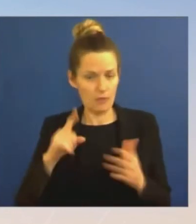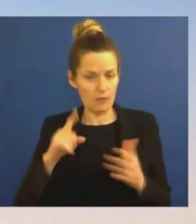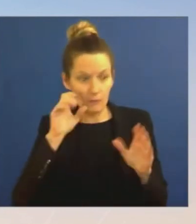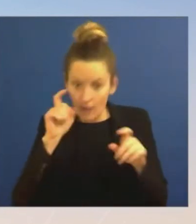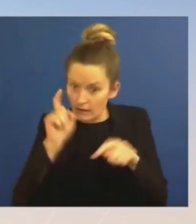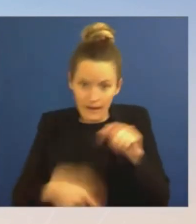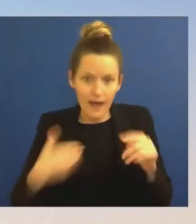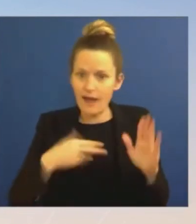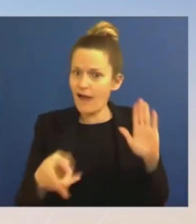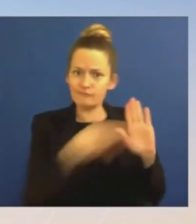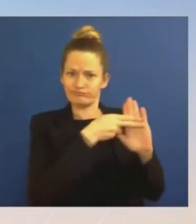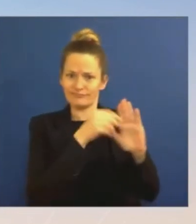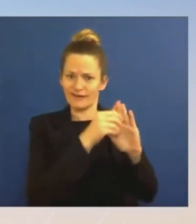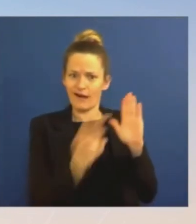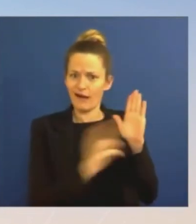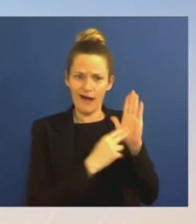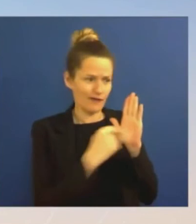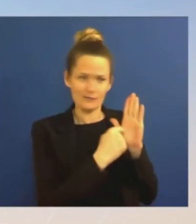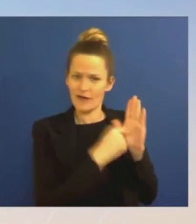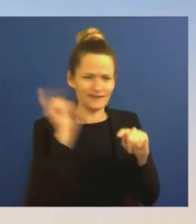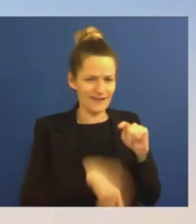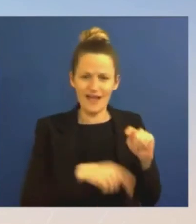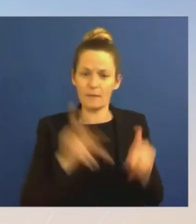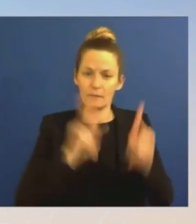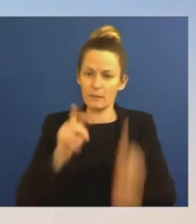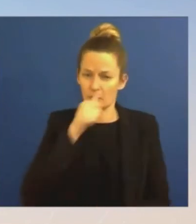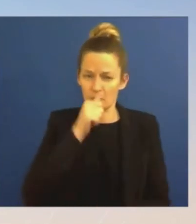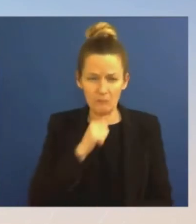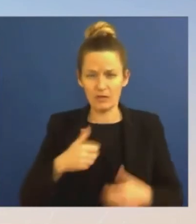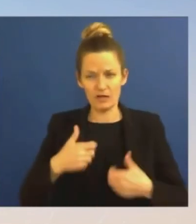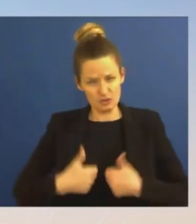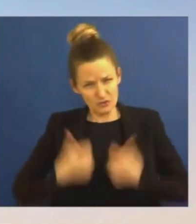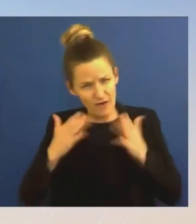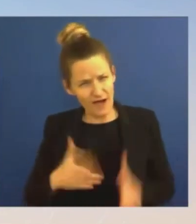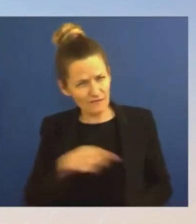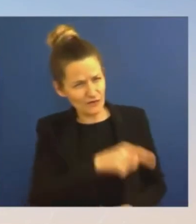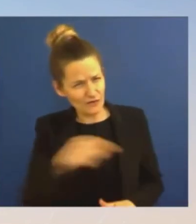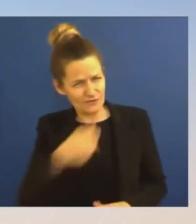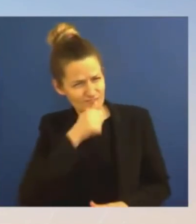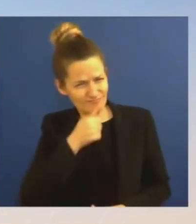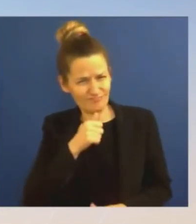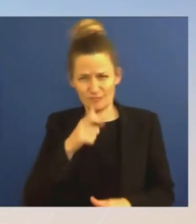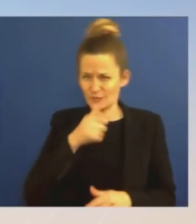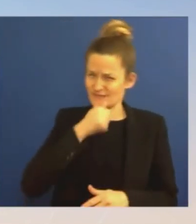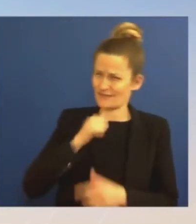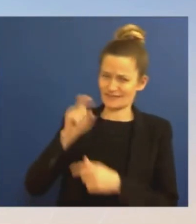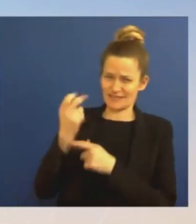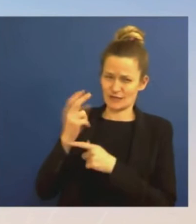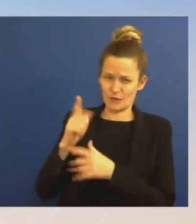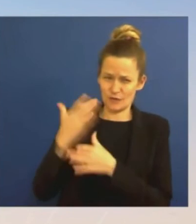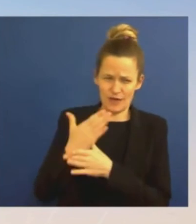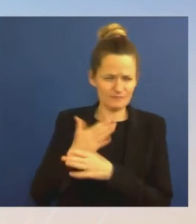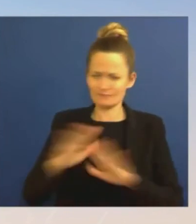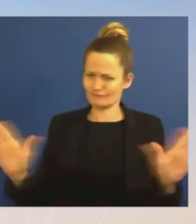harassment and protecting employee rights. The bill would not have been possible without bipartisan work, including from those members of Congress who will be in